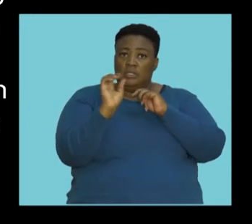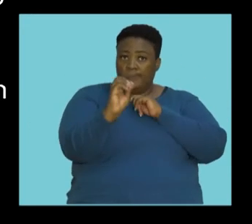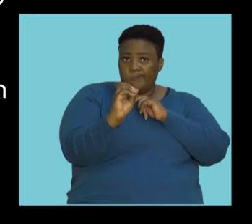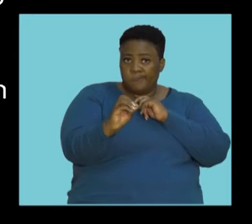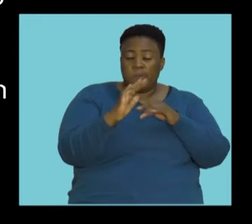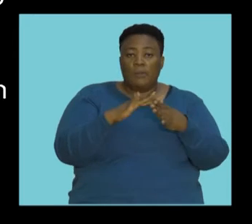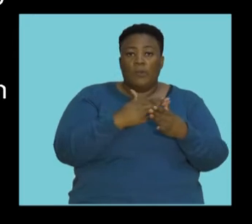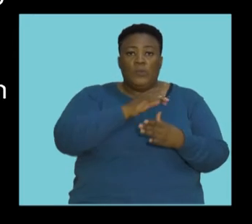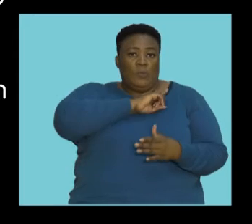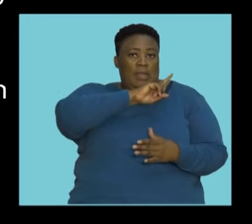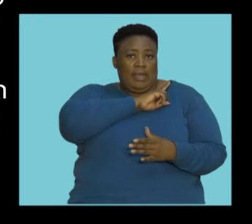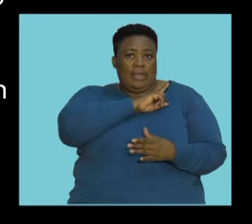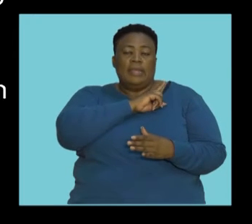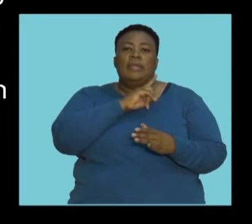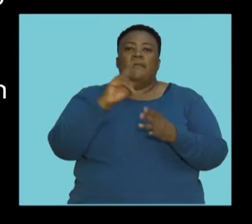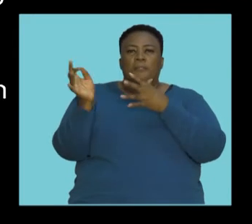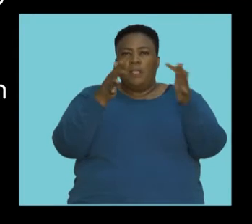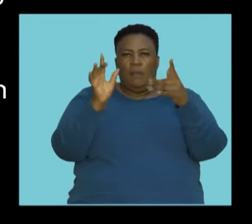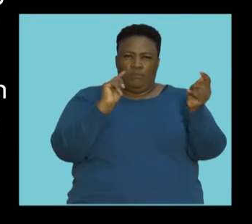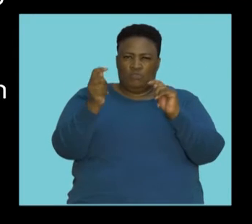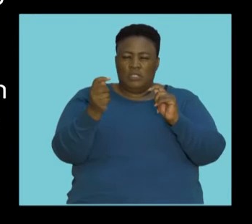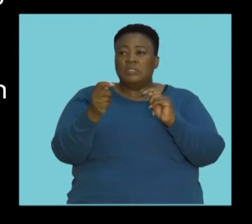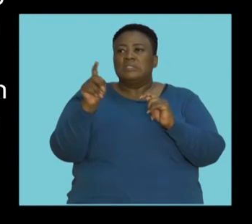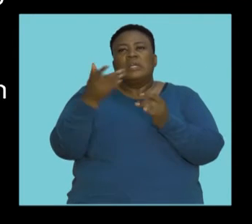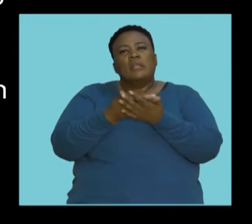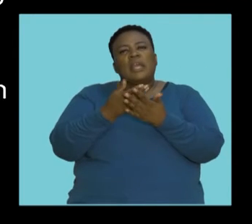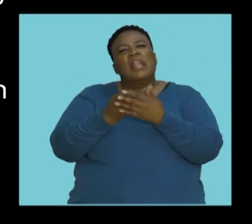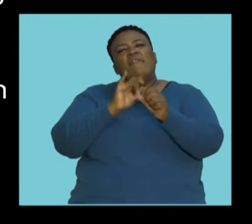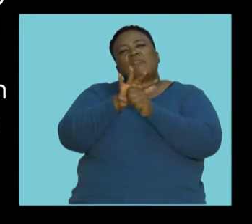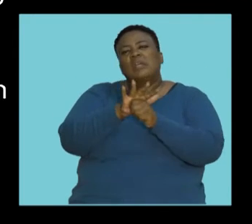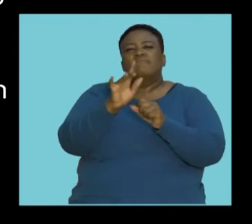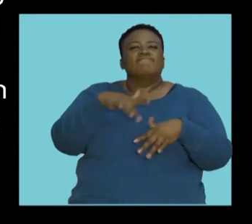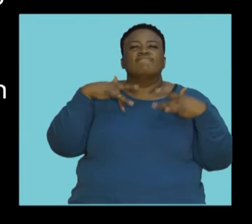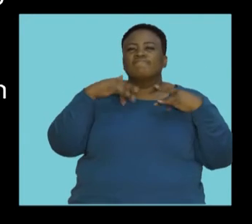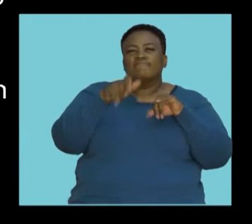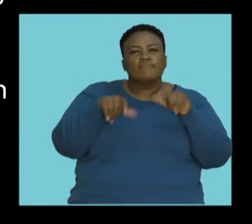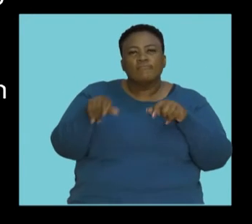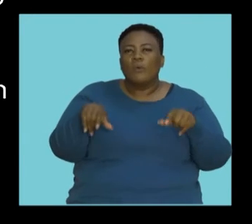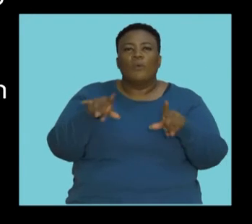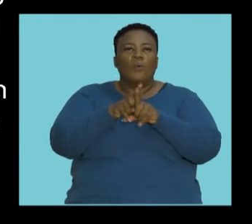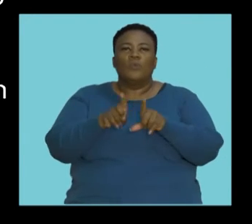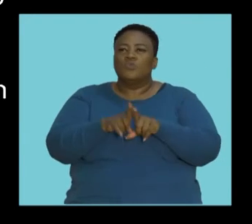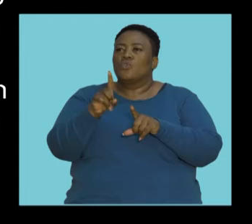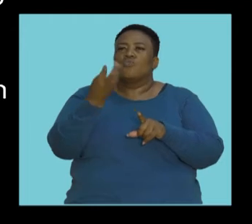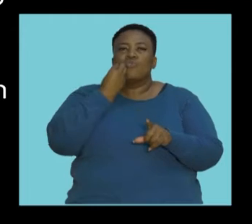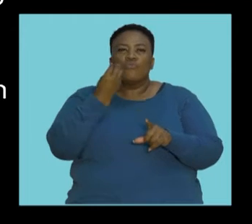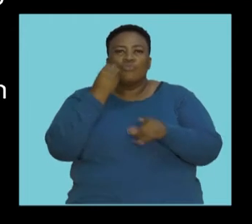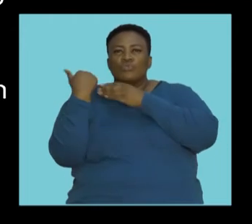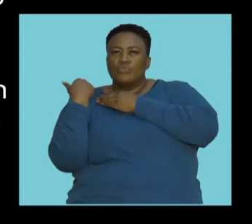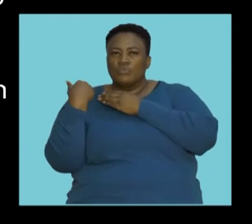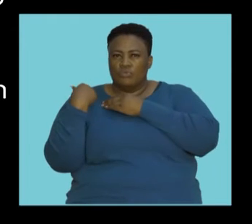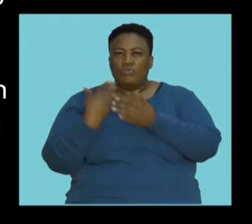of climate change. And these are projected to affect the livelihoods as well as consequently food